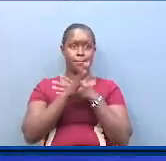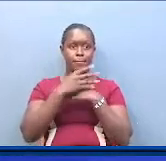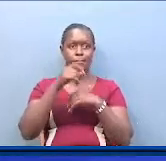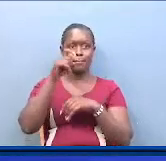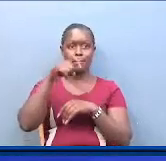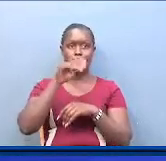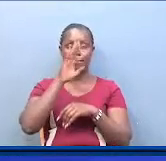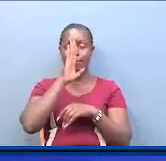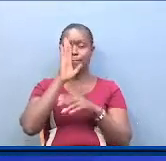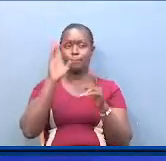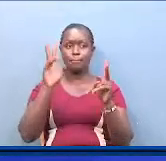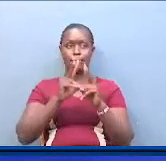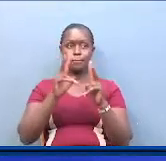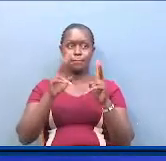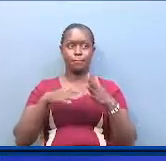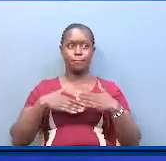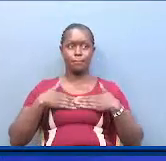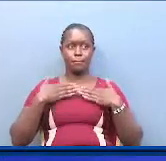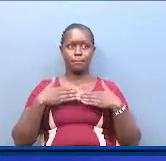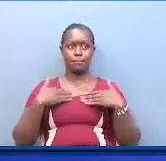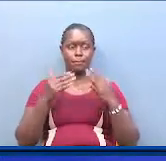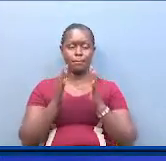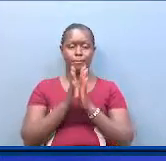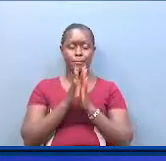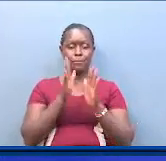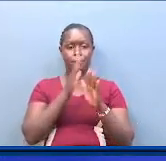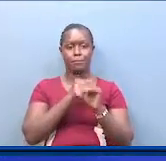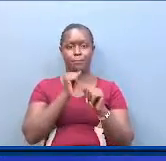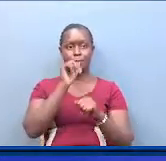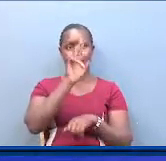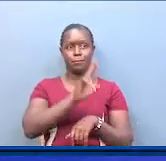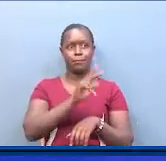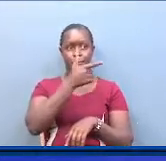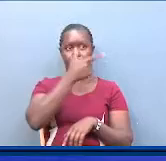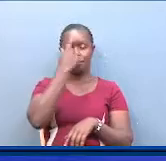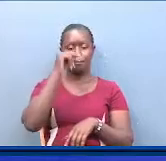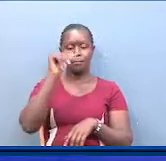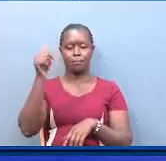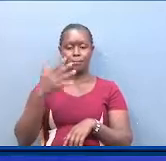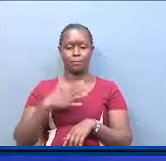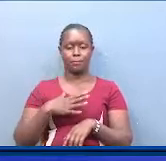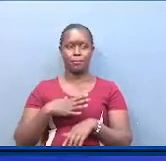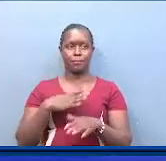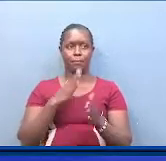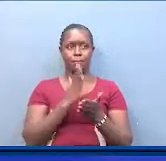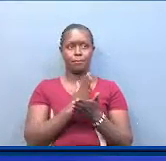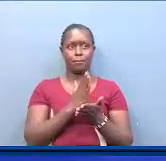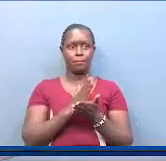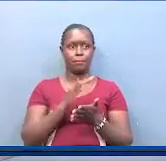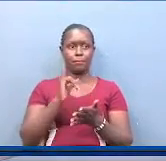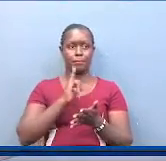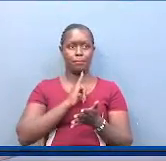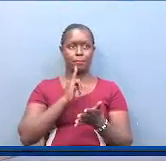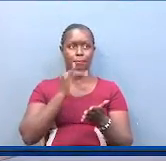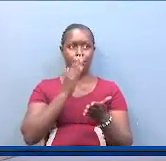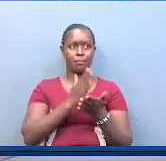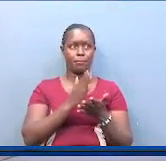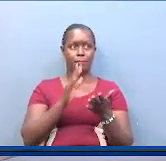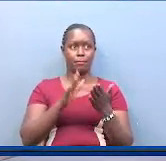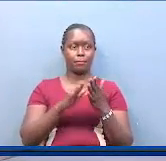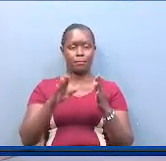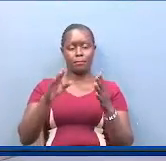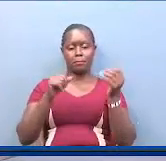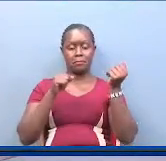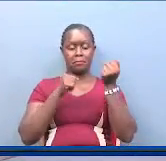very happy with his Excellency, because if it was other people, for sure, I actually salute